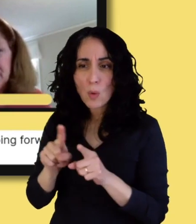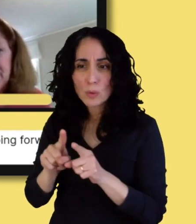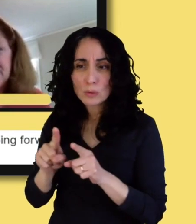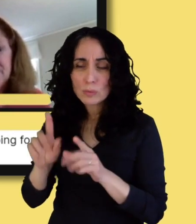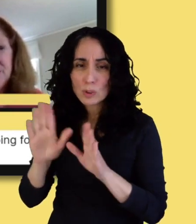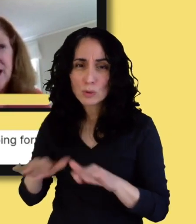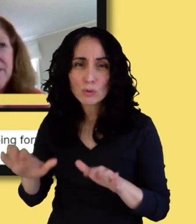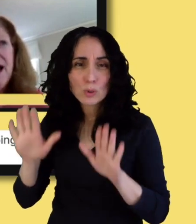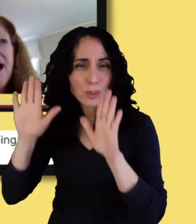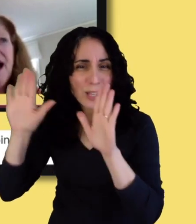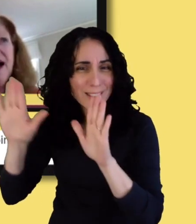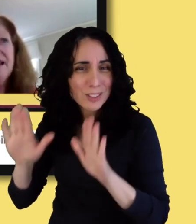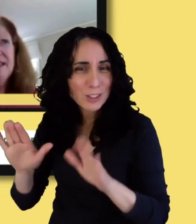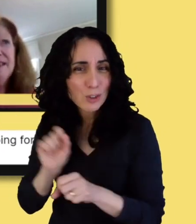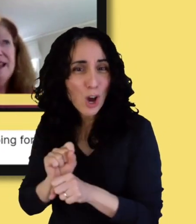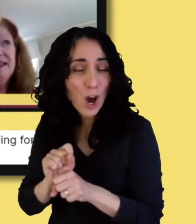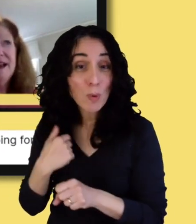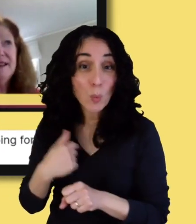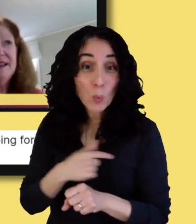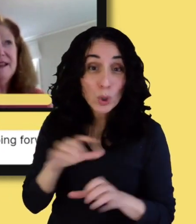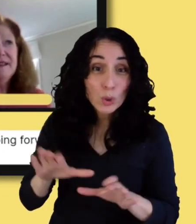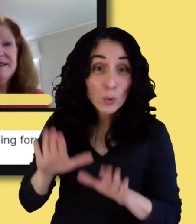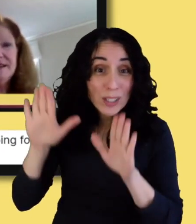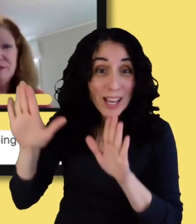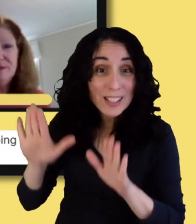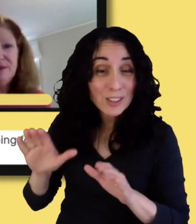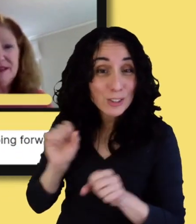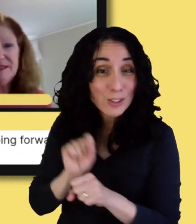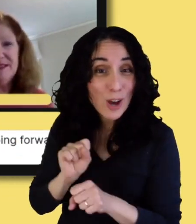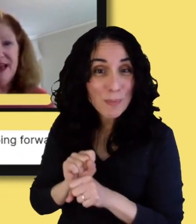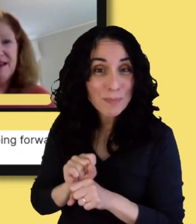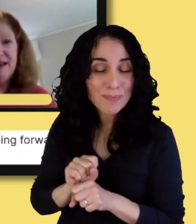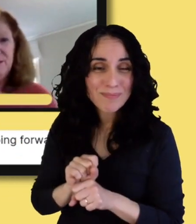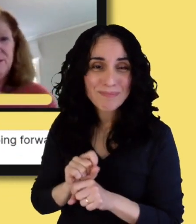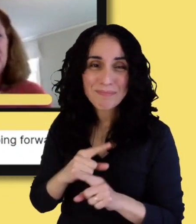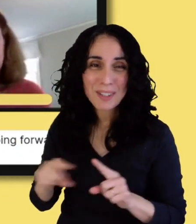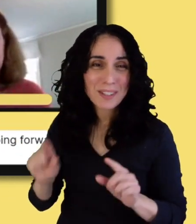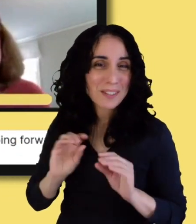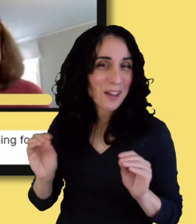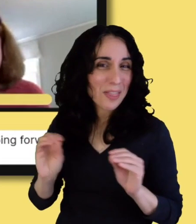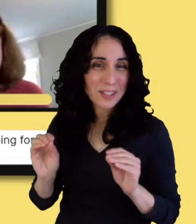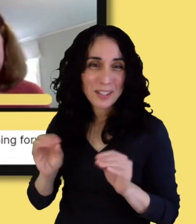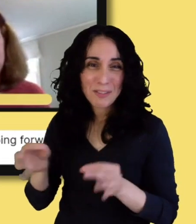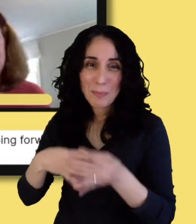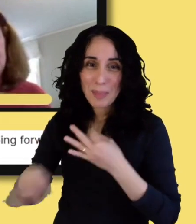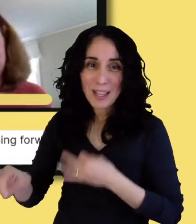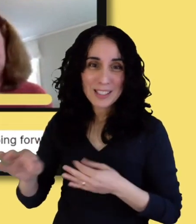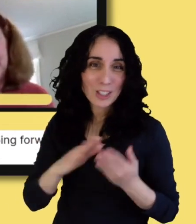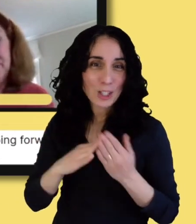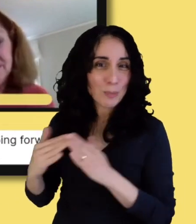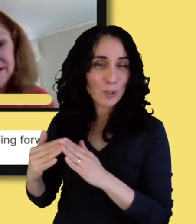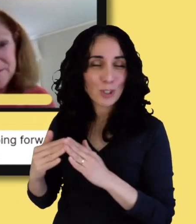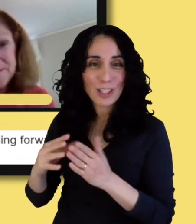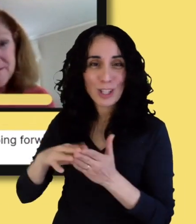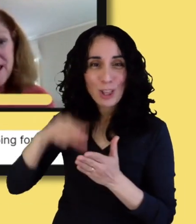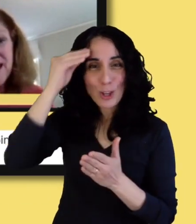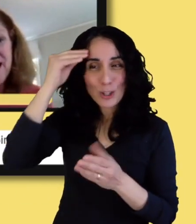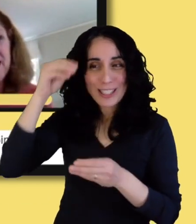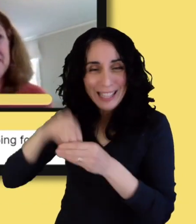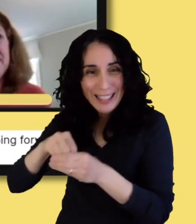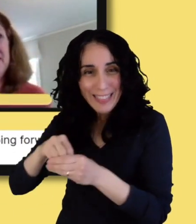children are doing an excellent job. I think that nothing does replace that community learning that we do within the